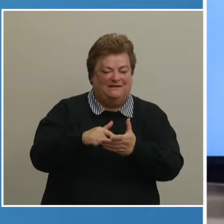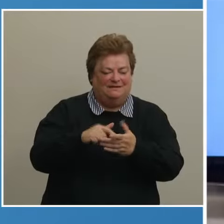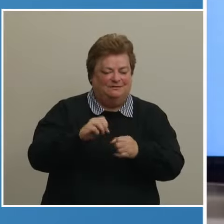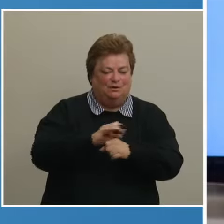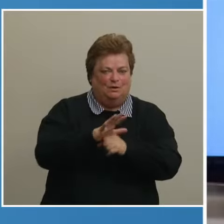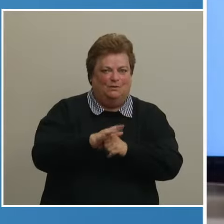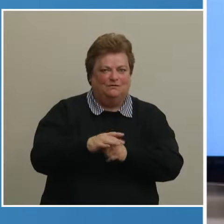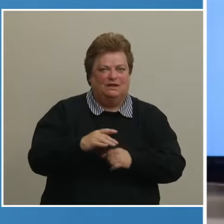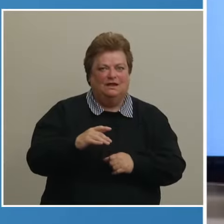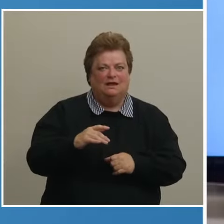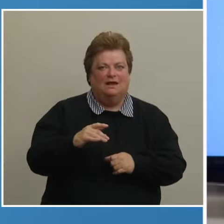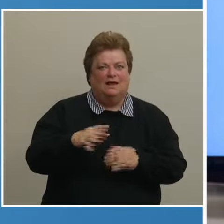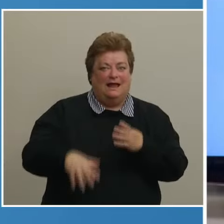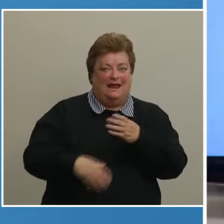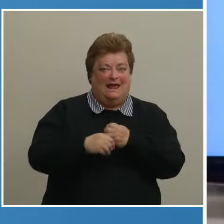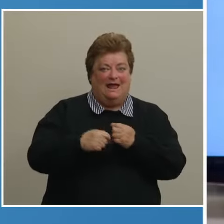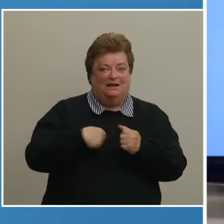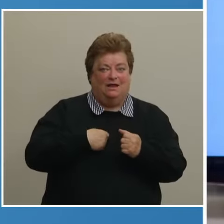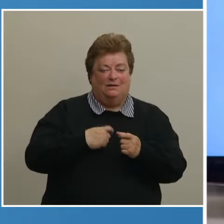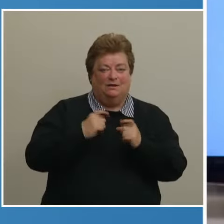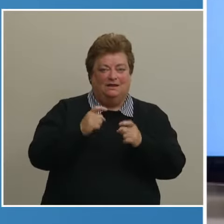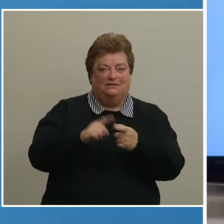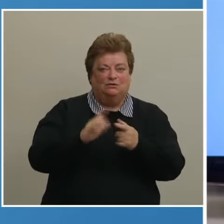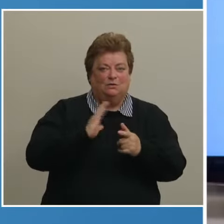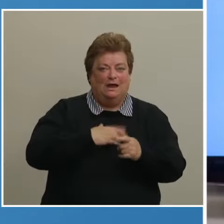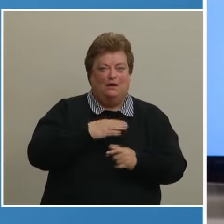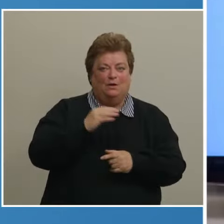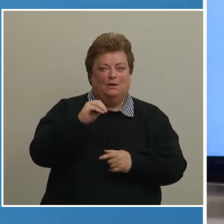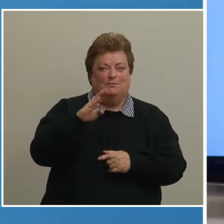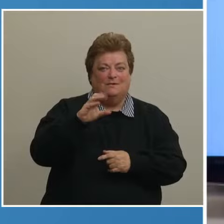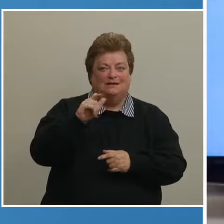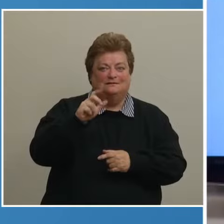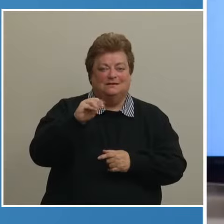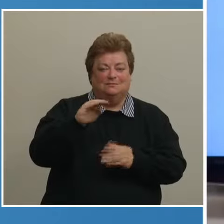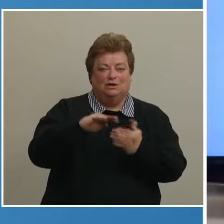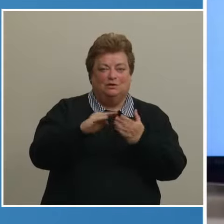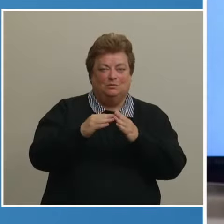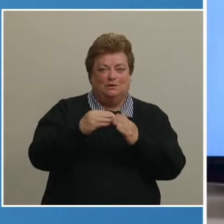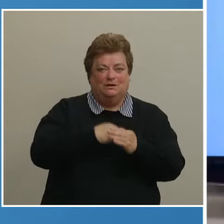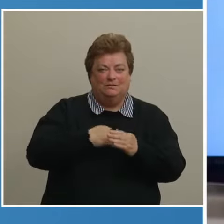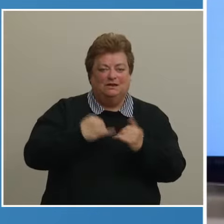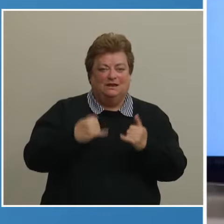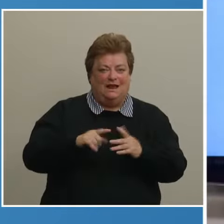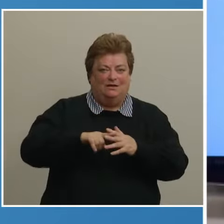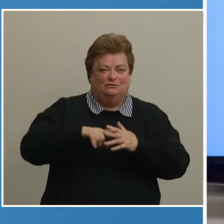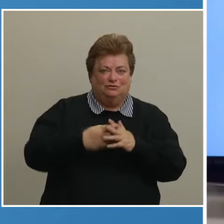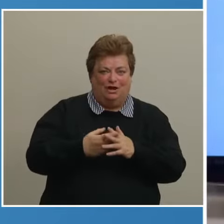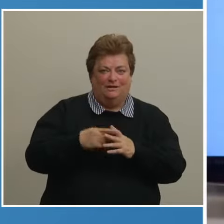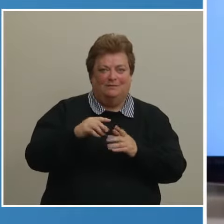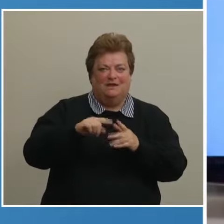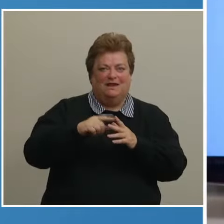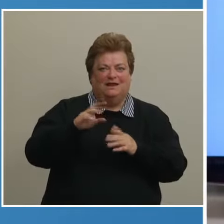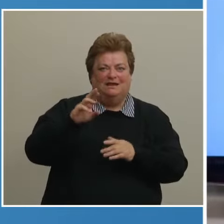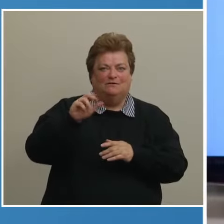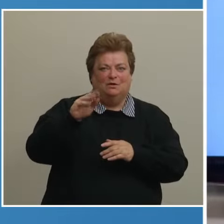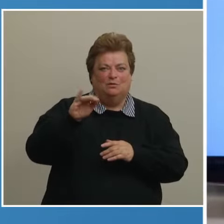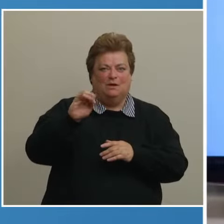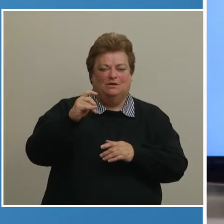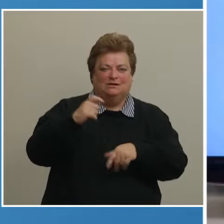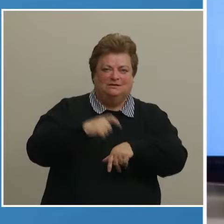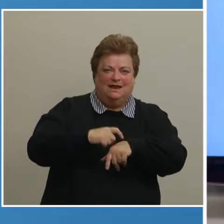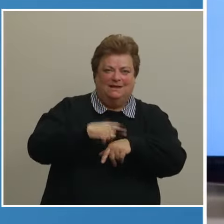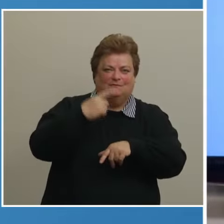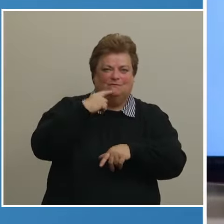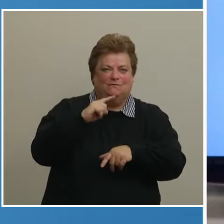to extend my best wishes to our Muslim community members as we welcome the beginning of Ramadan. Ramadan is a time for reflection